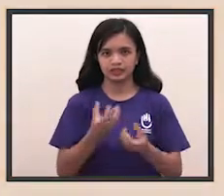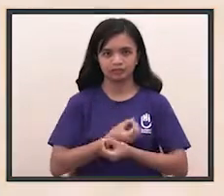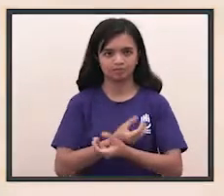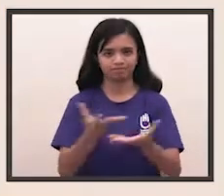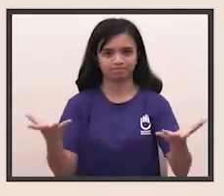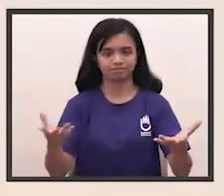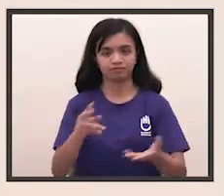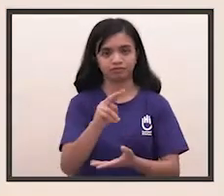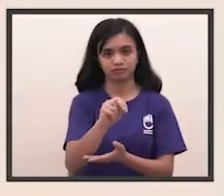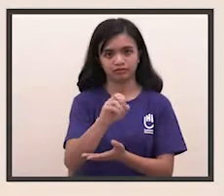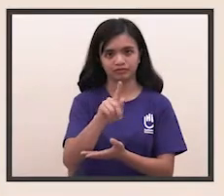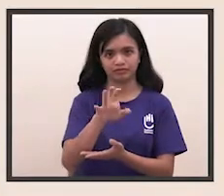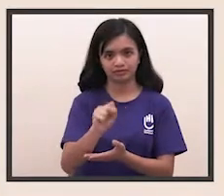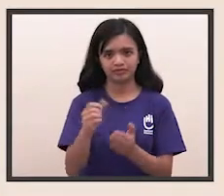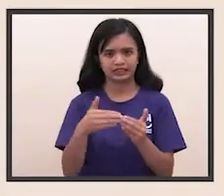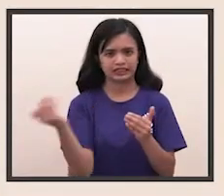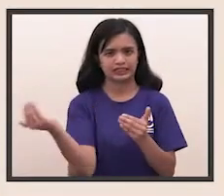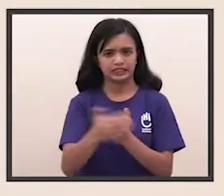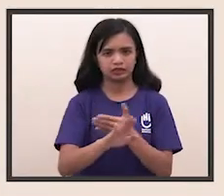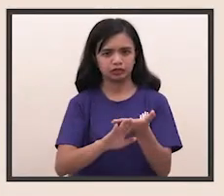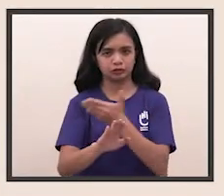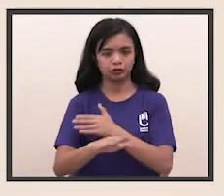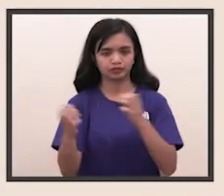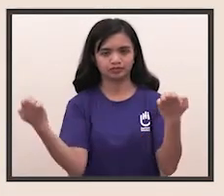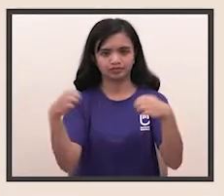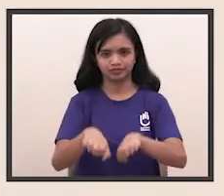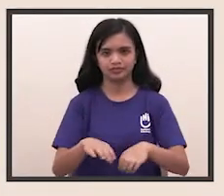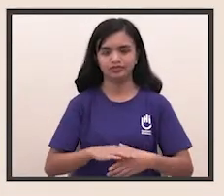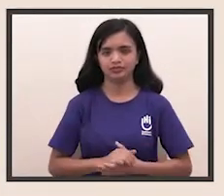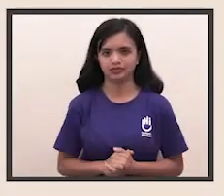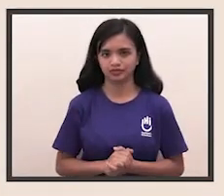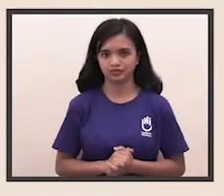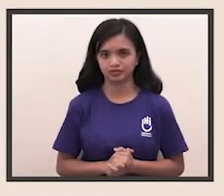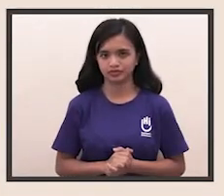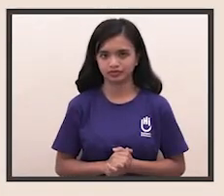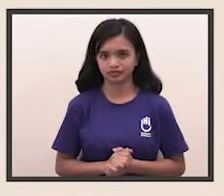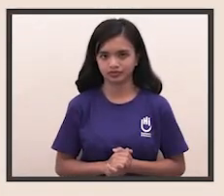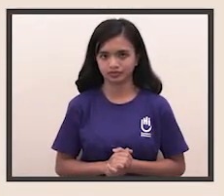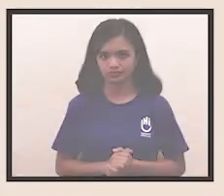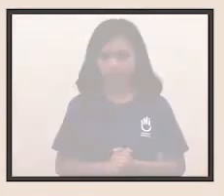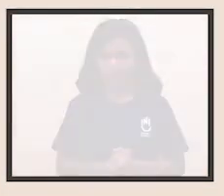Give handouts in advance before any activity.